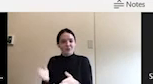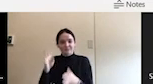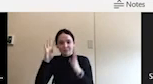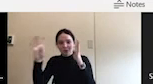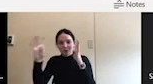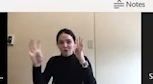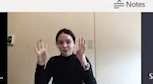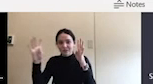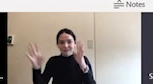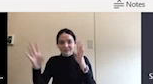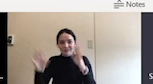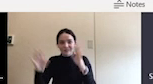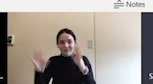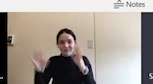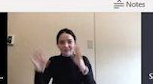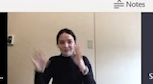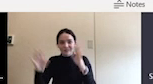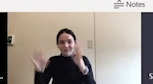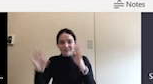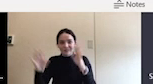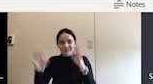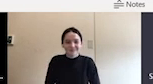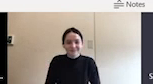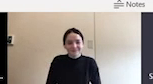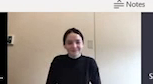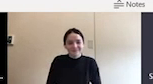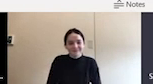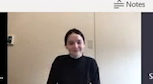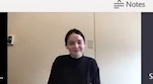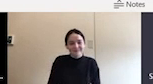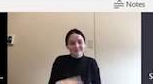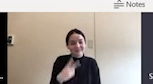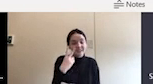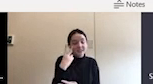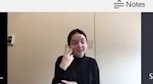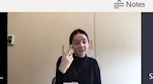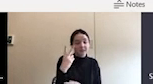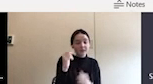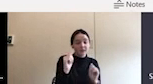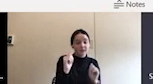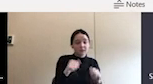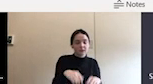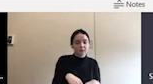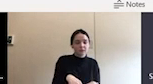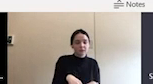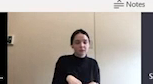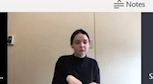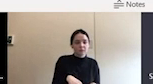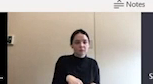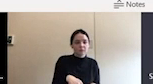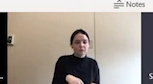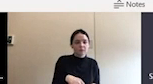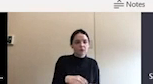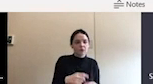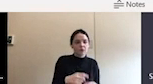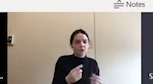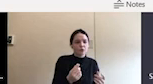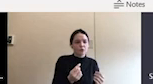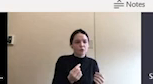No, that didn't work. Okay. I could see you doing this with an